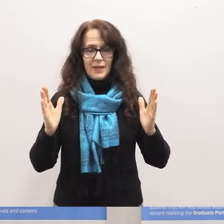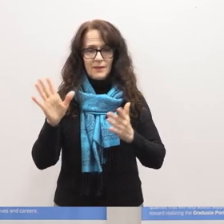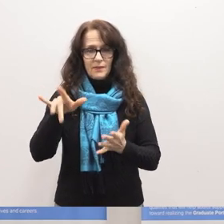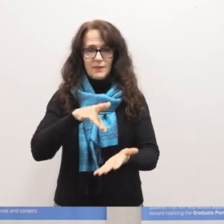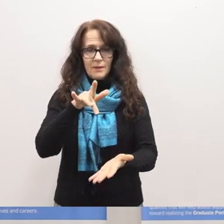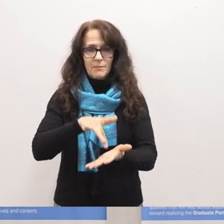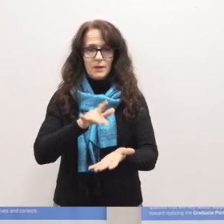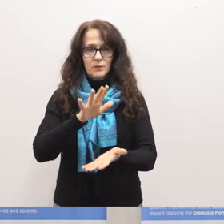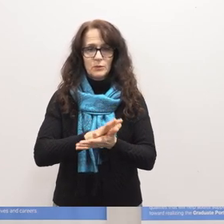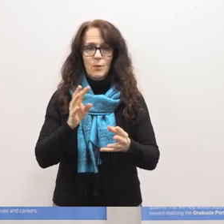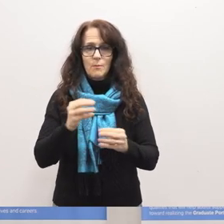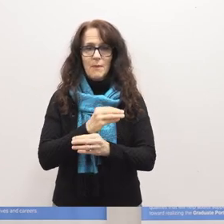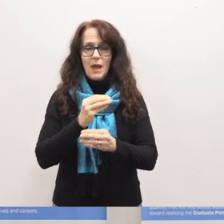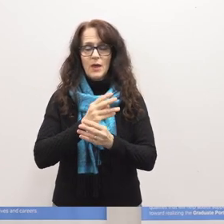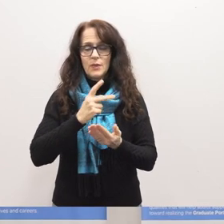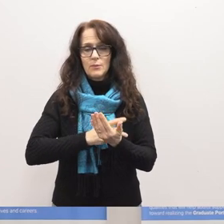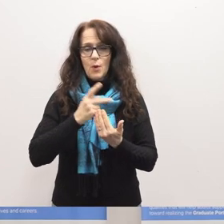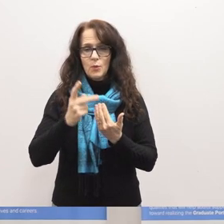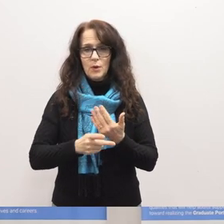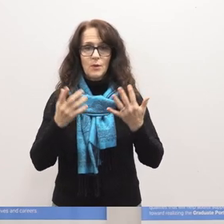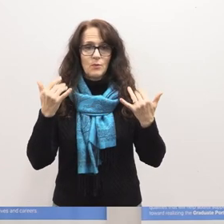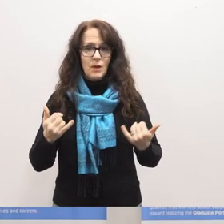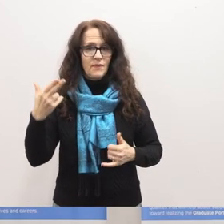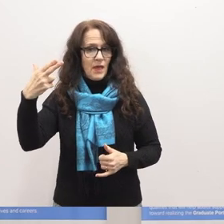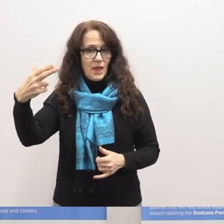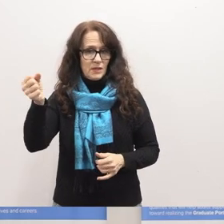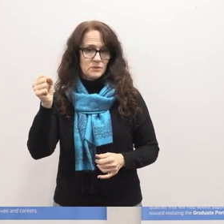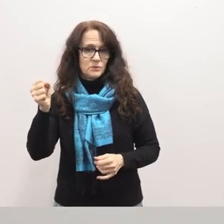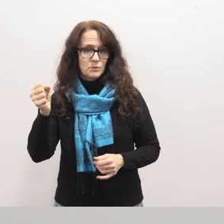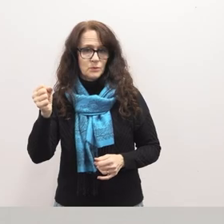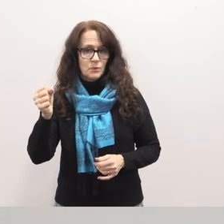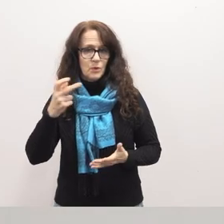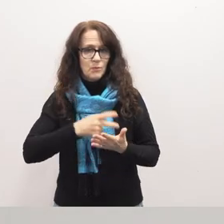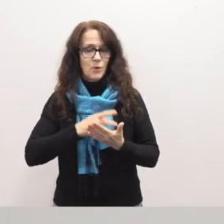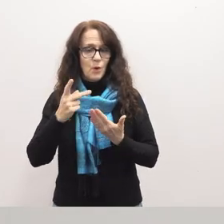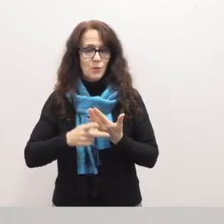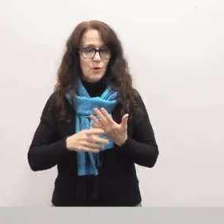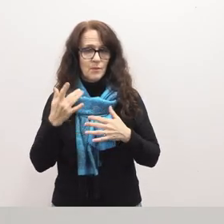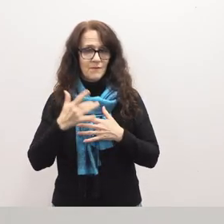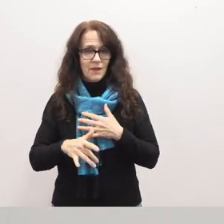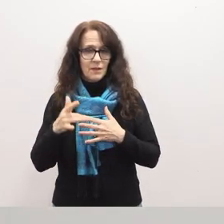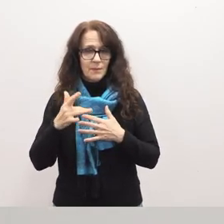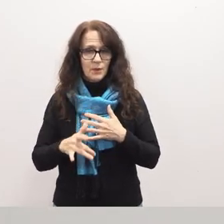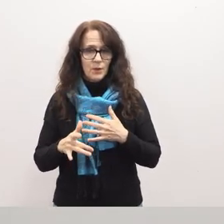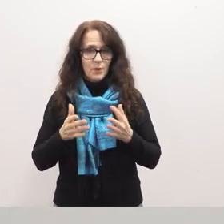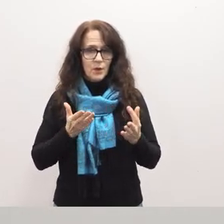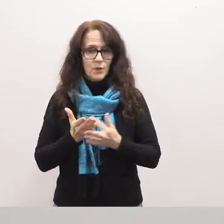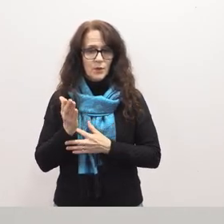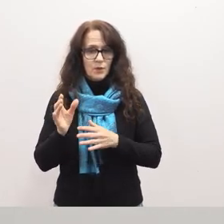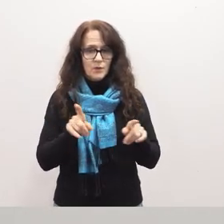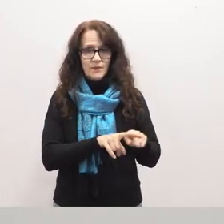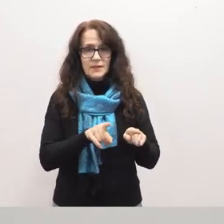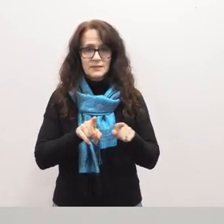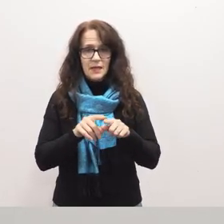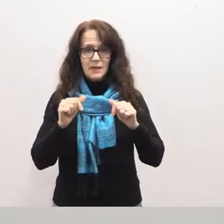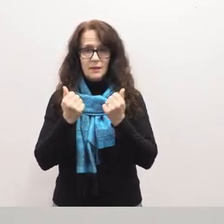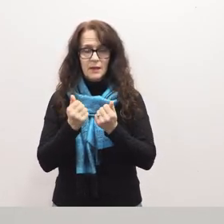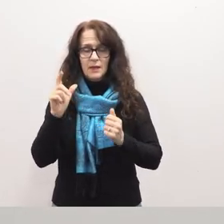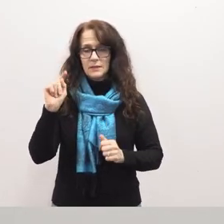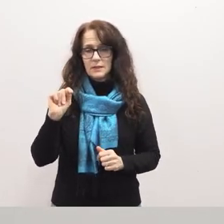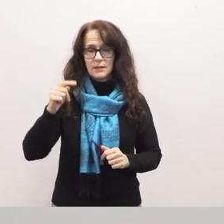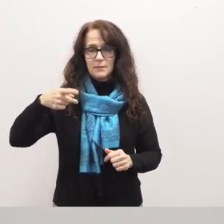school math programs. So currently the high school program that's available through this same agency, TPR,